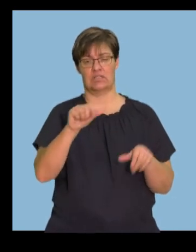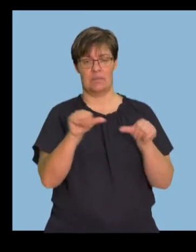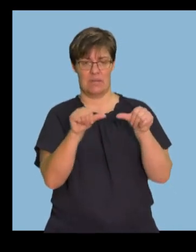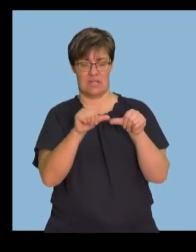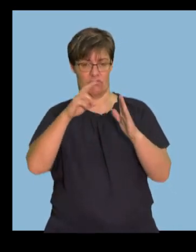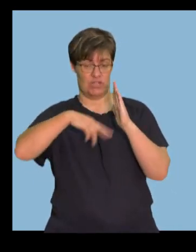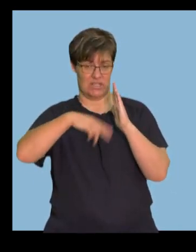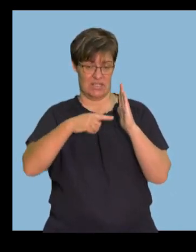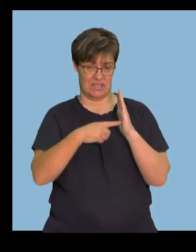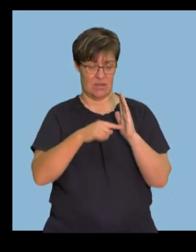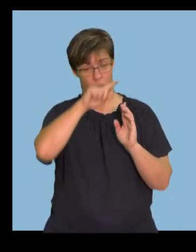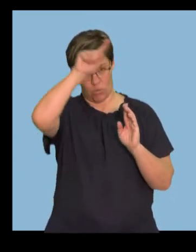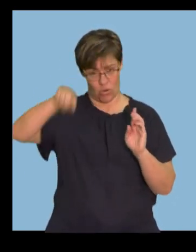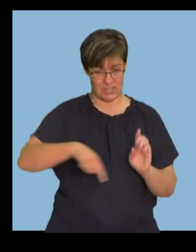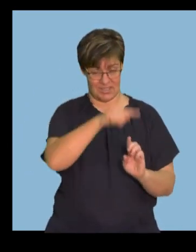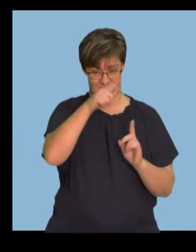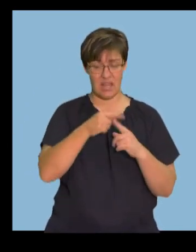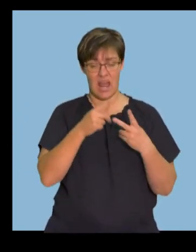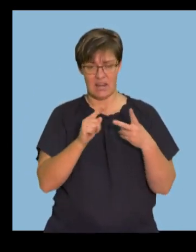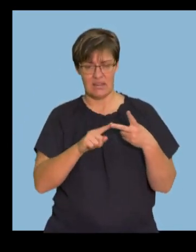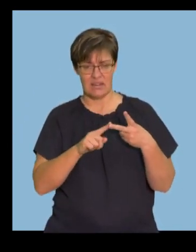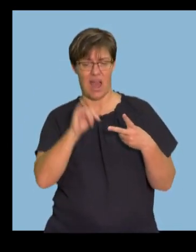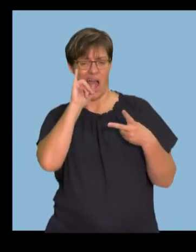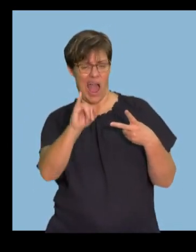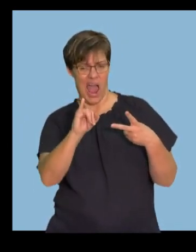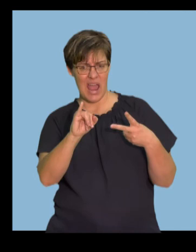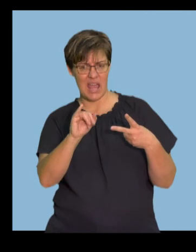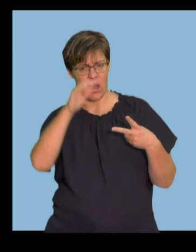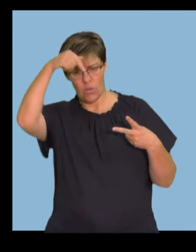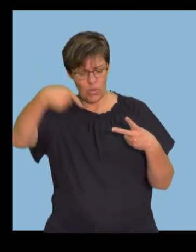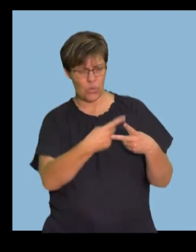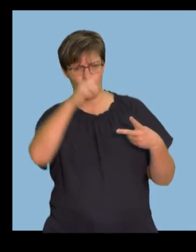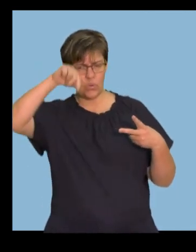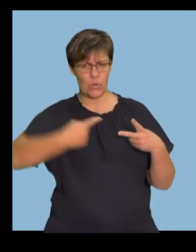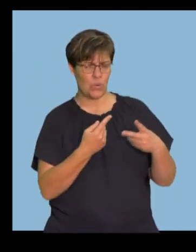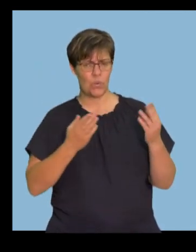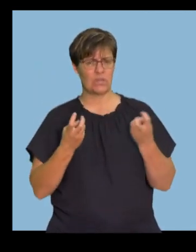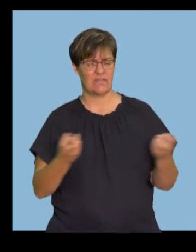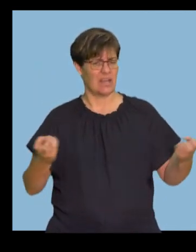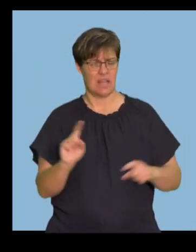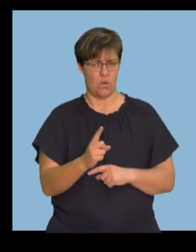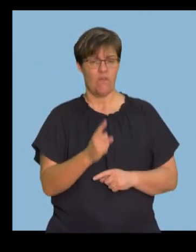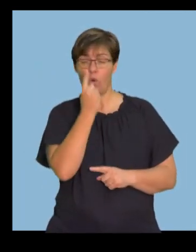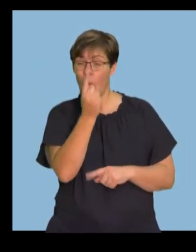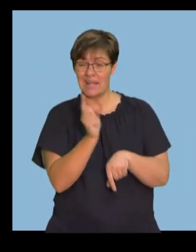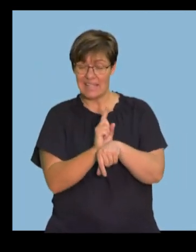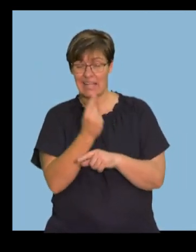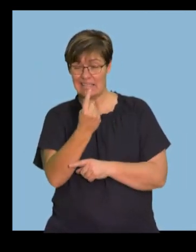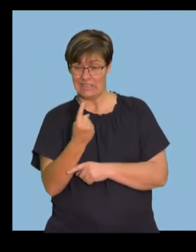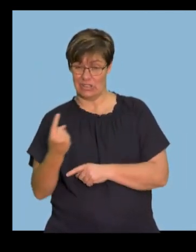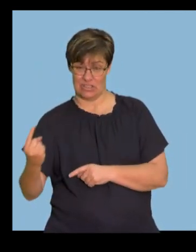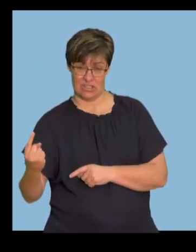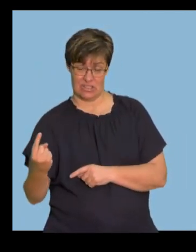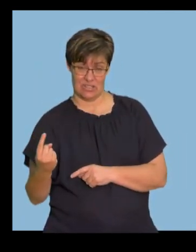reading across a component, as well as an indication of how much current actually passes through that device for